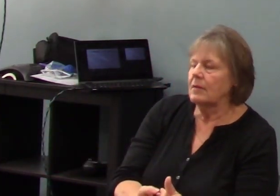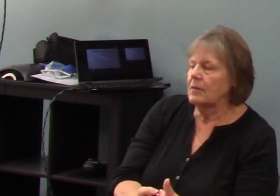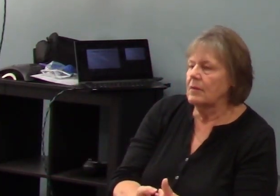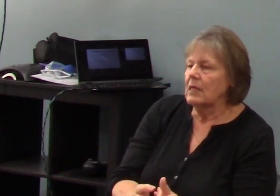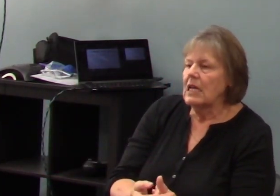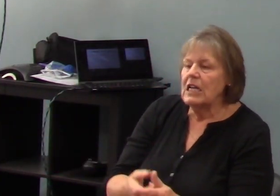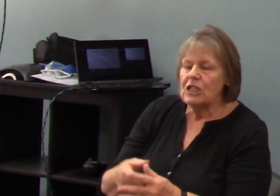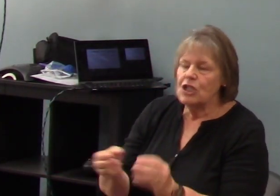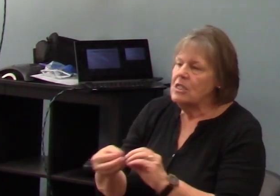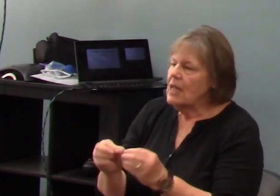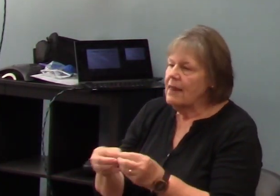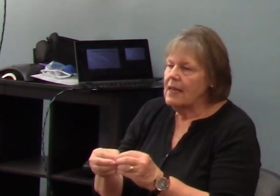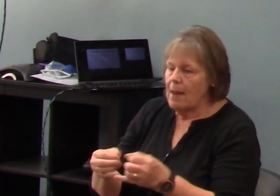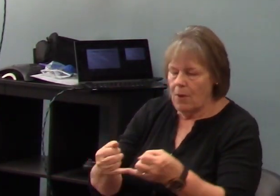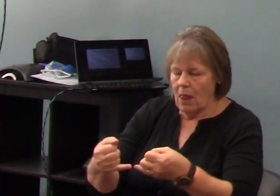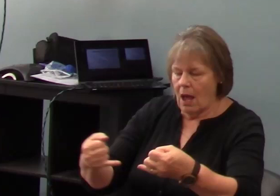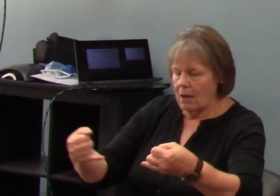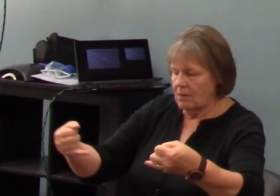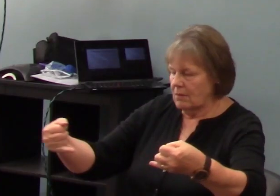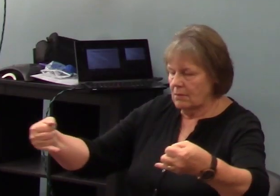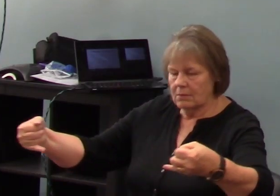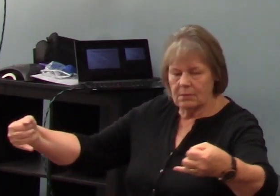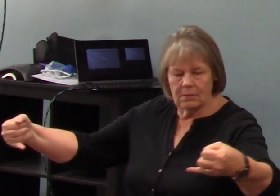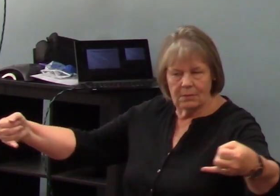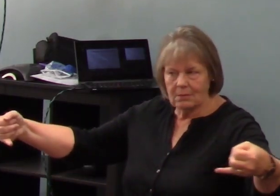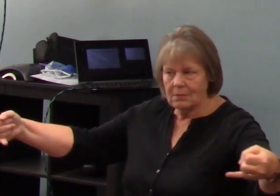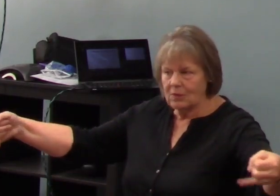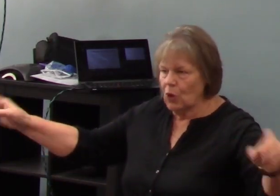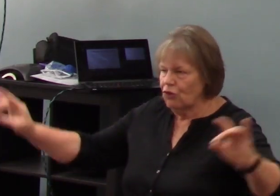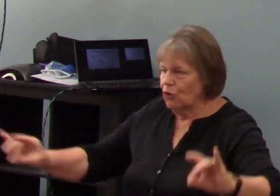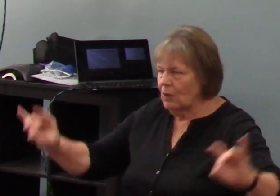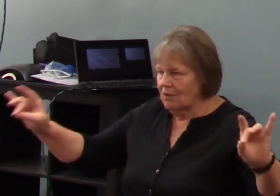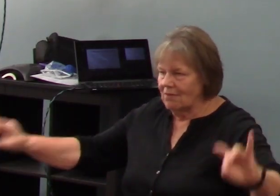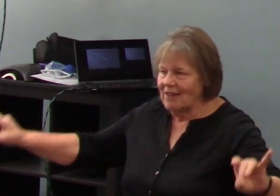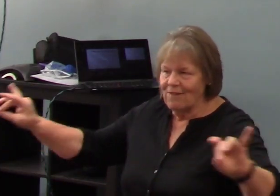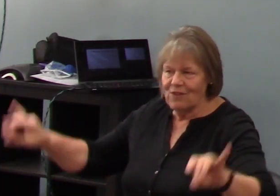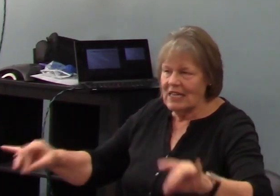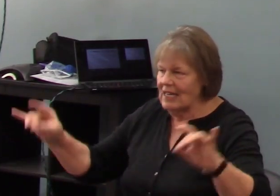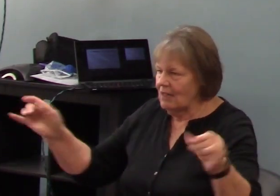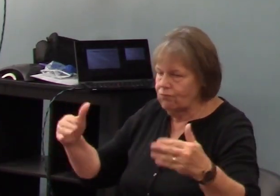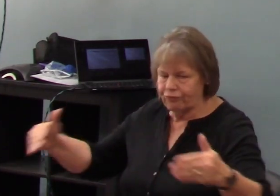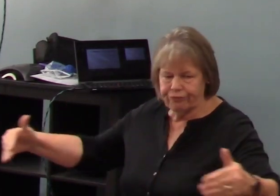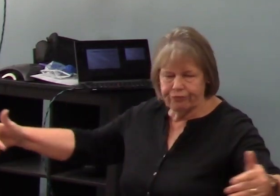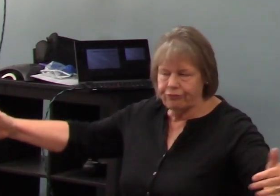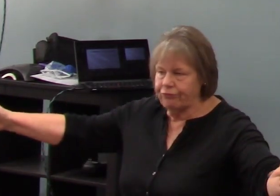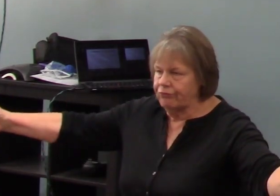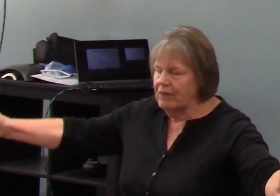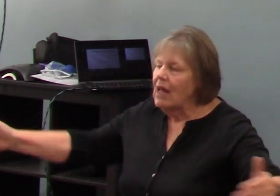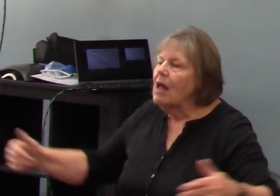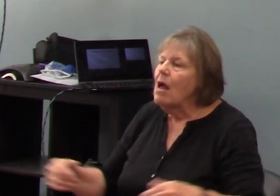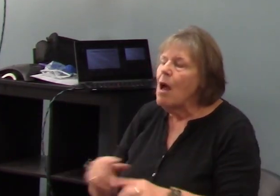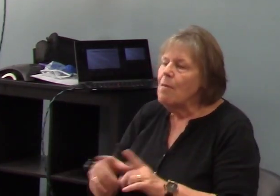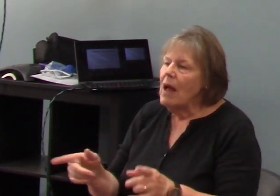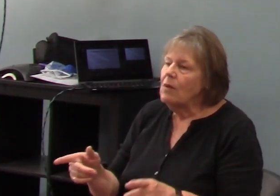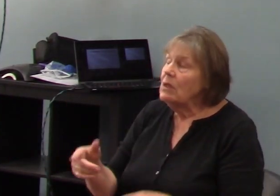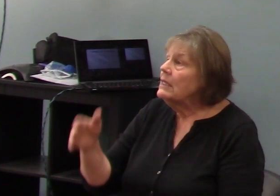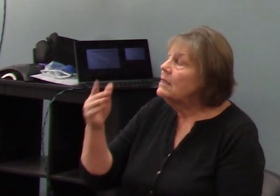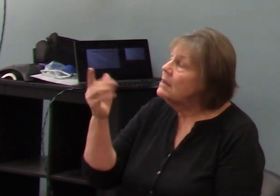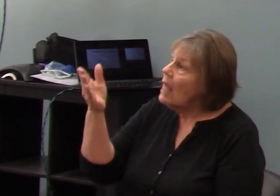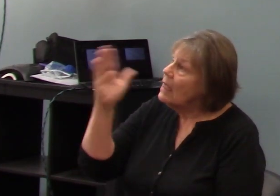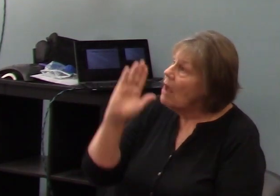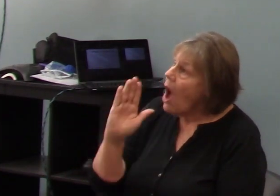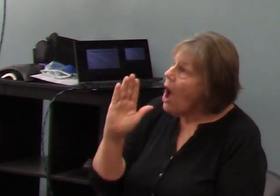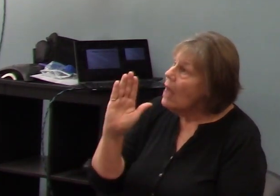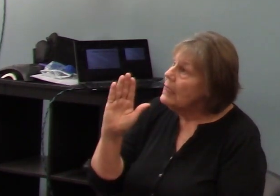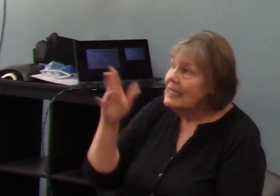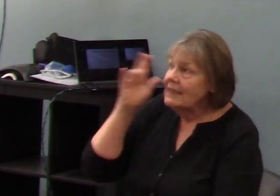like the number line goes on both directions forever, we don't actually need a beginning to something. We say God is eternal. We don't have to say who